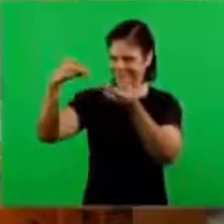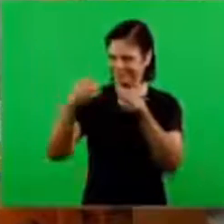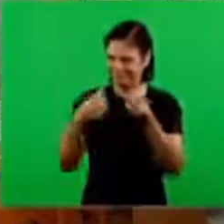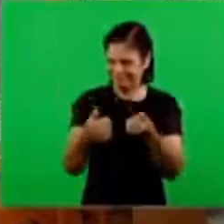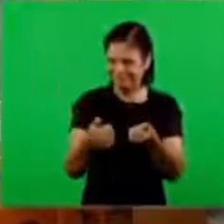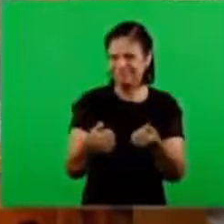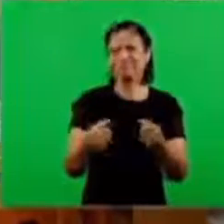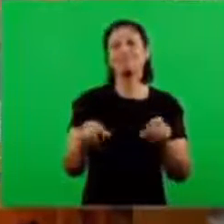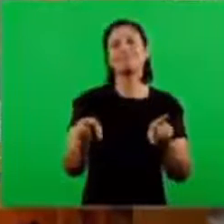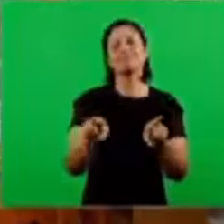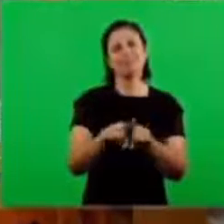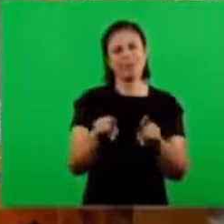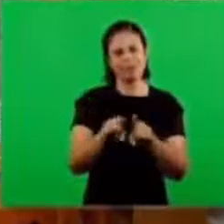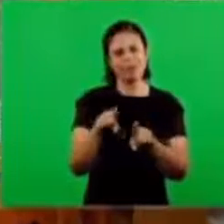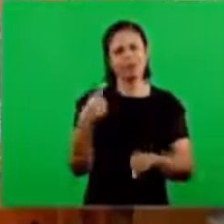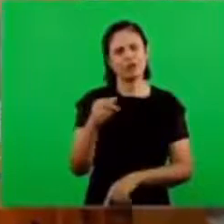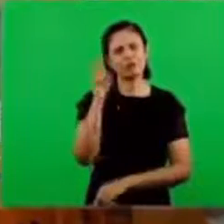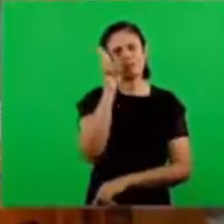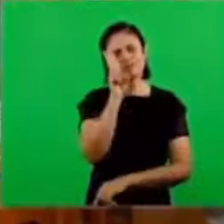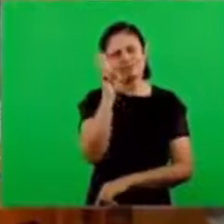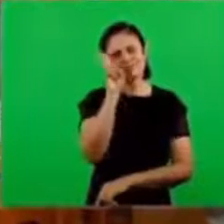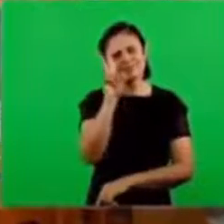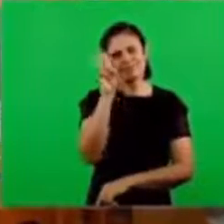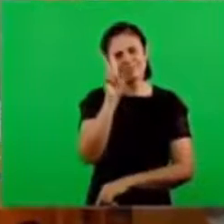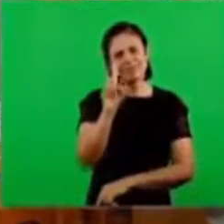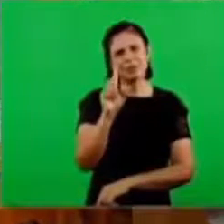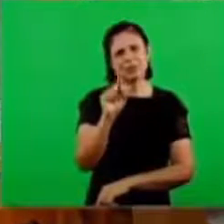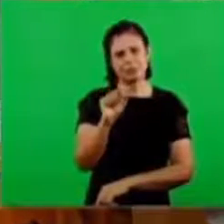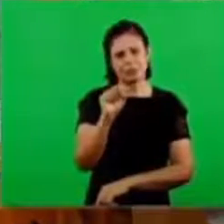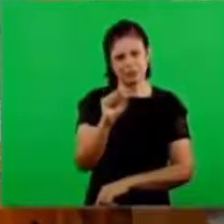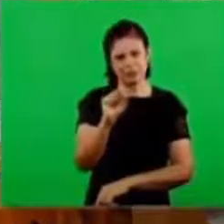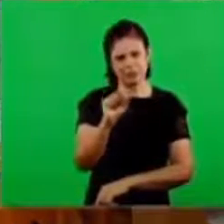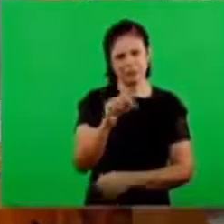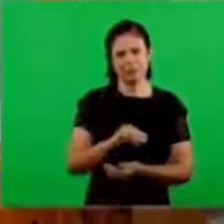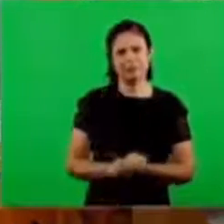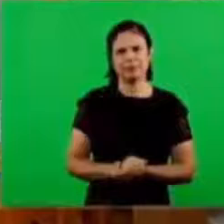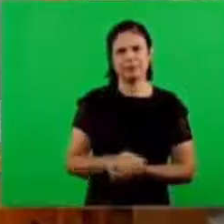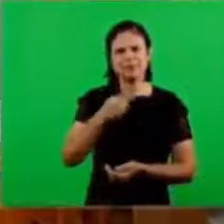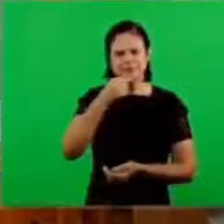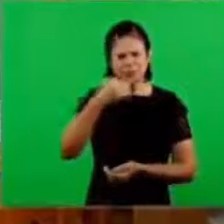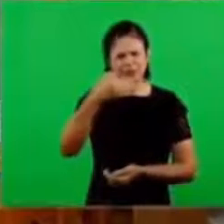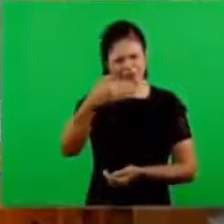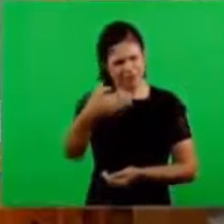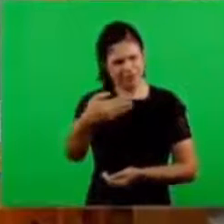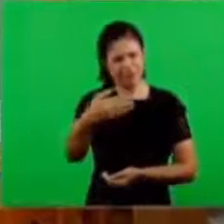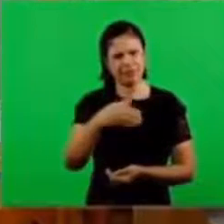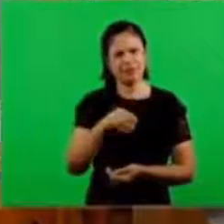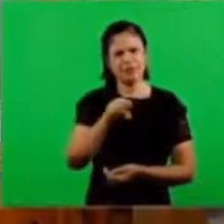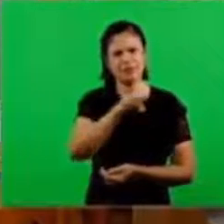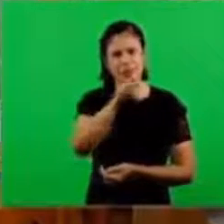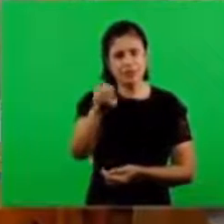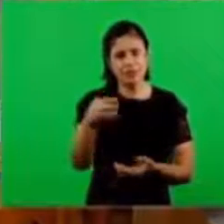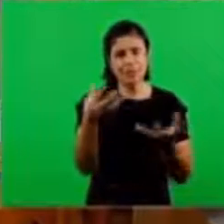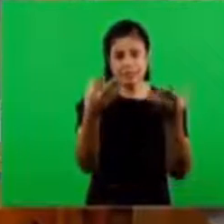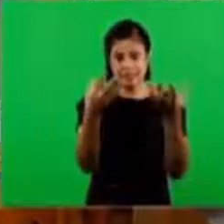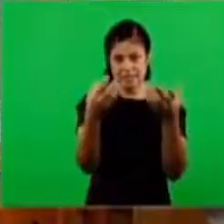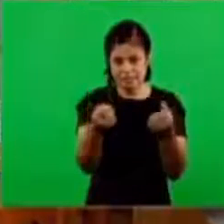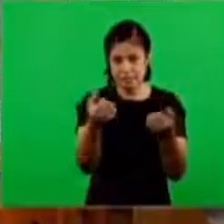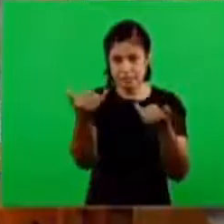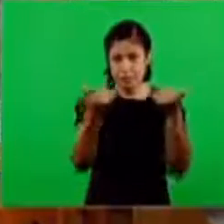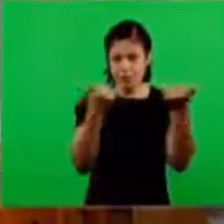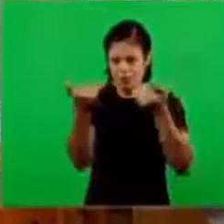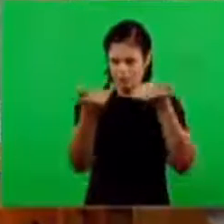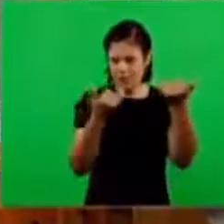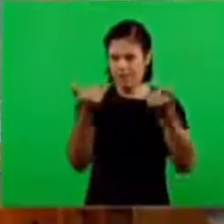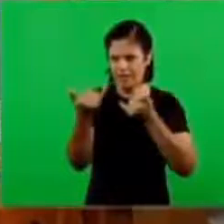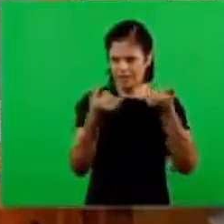my brethren, I just want to remind you of one other thing. This next 3 or 4 days, you're going to receive an